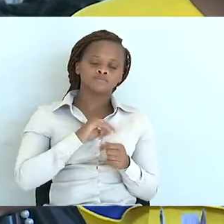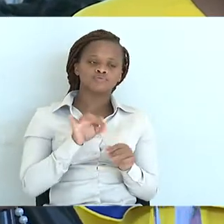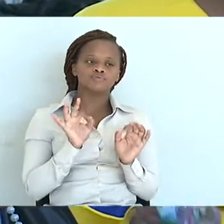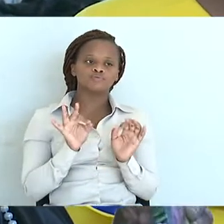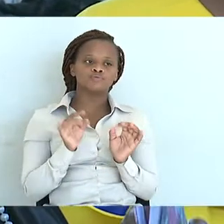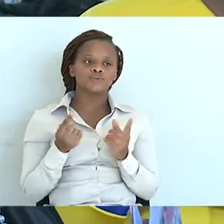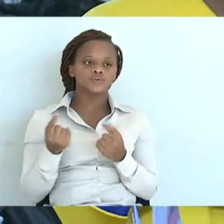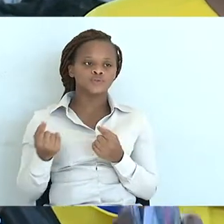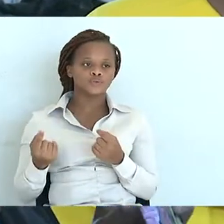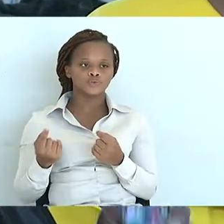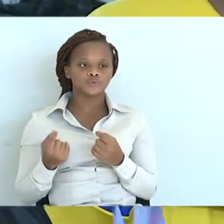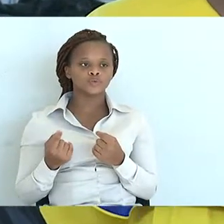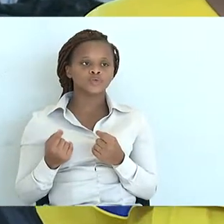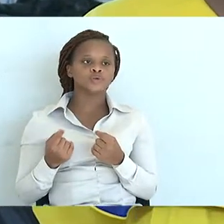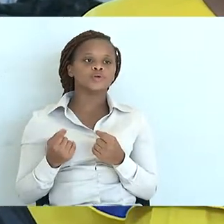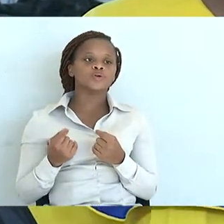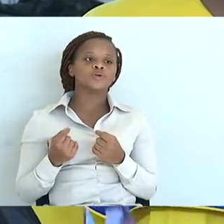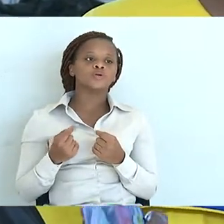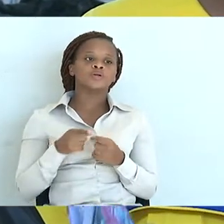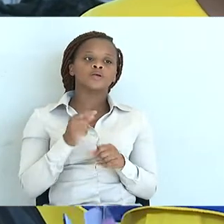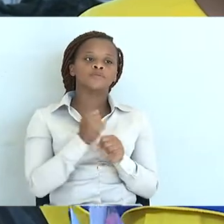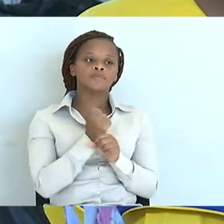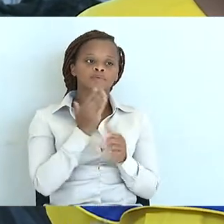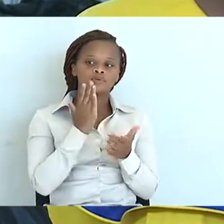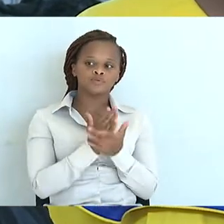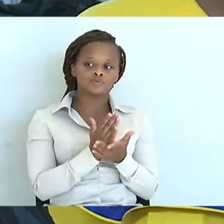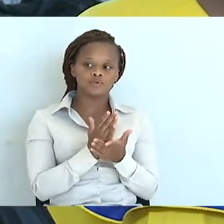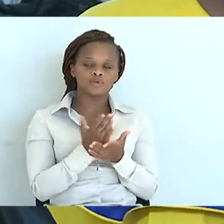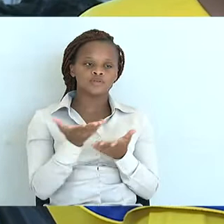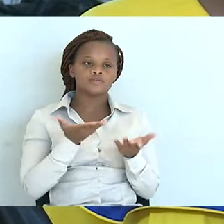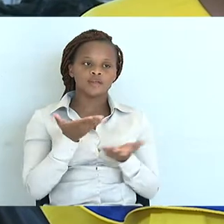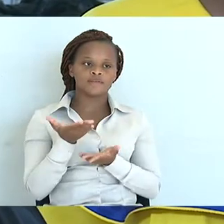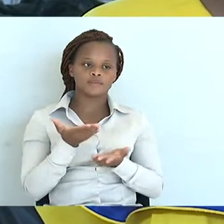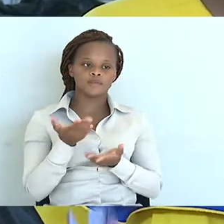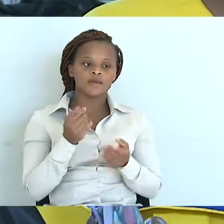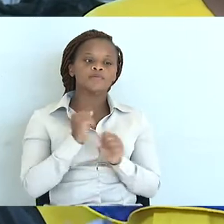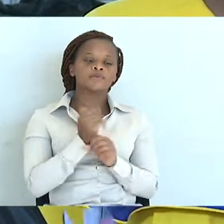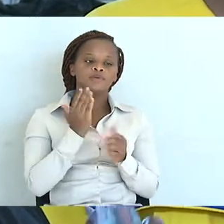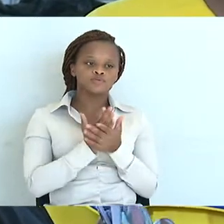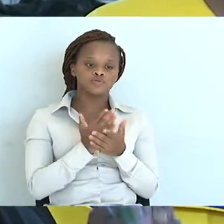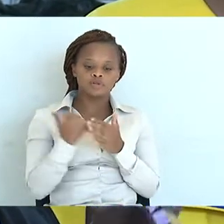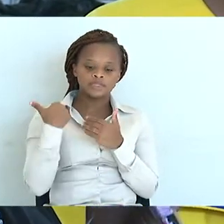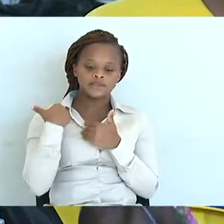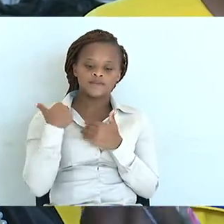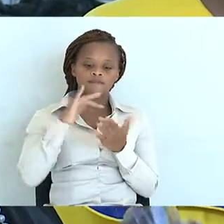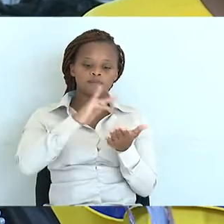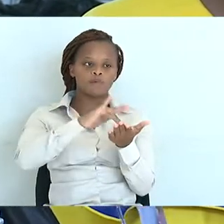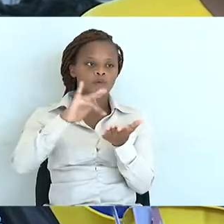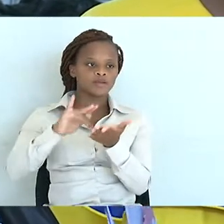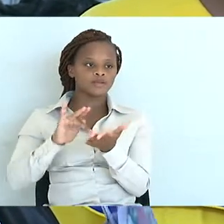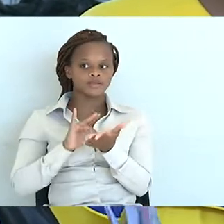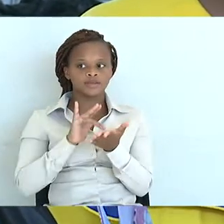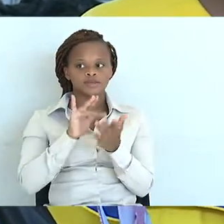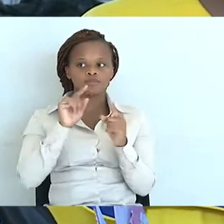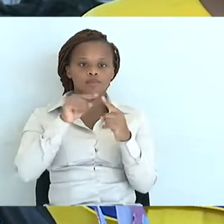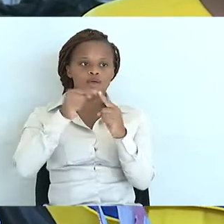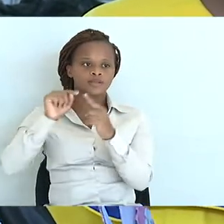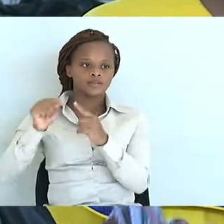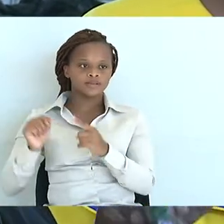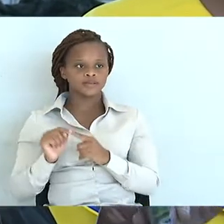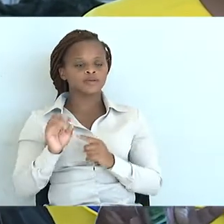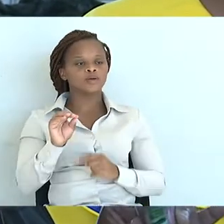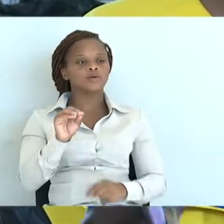make sure that safe points are available. 2 is, if Kokstad is great